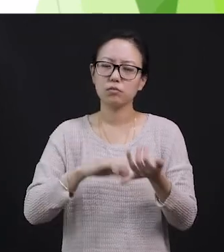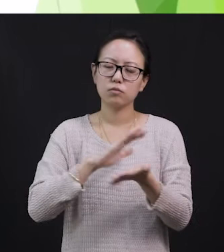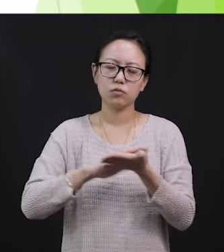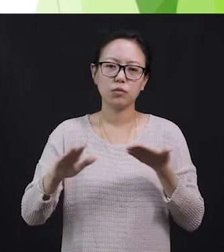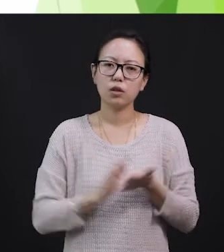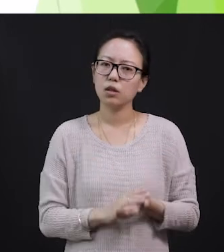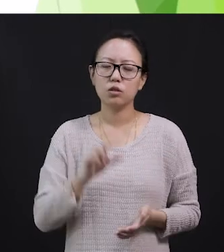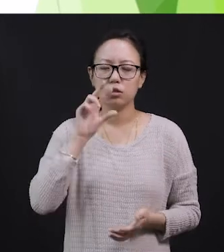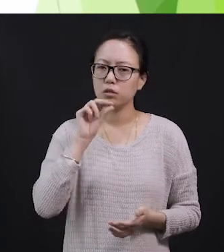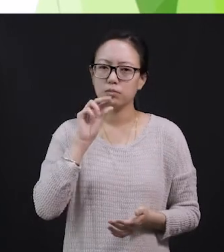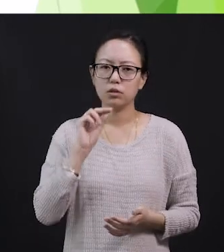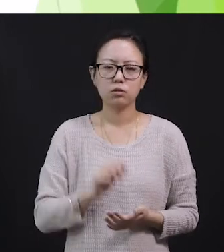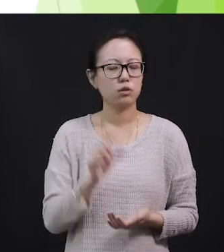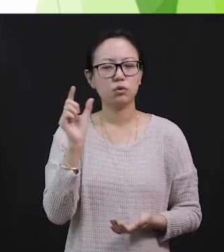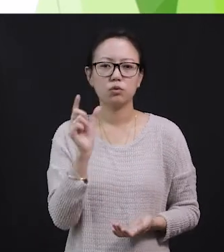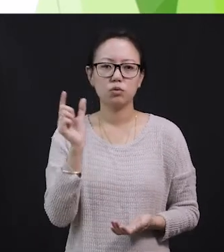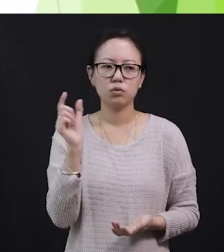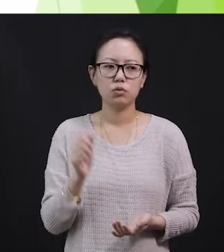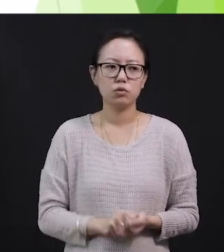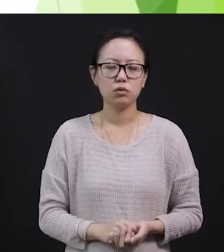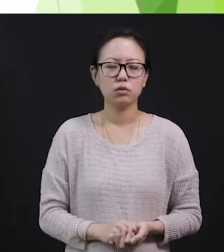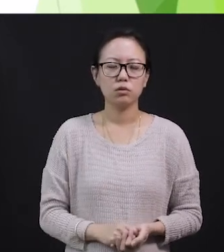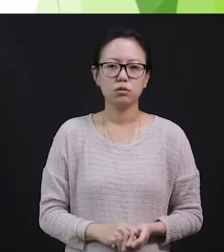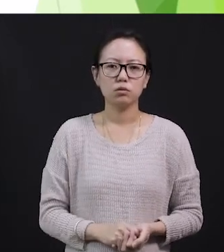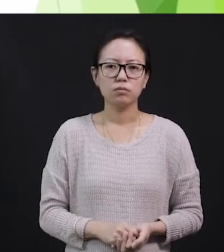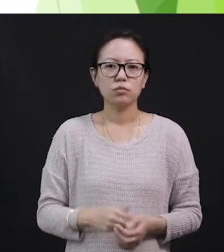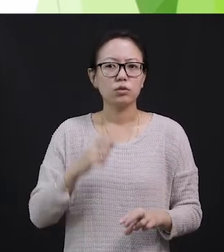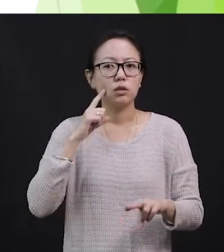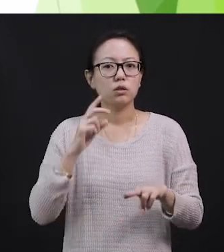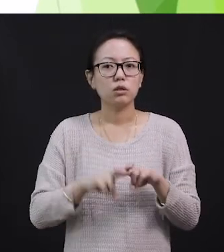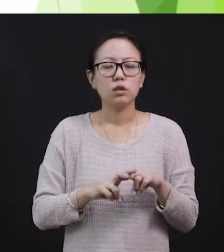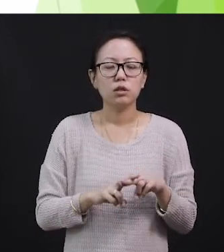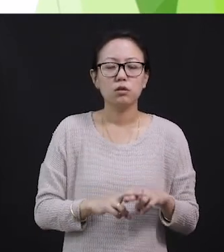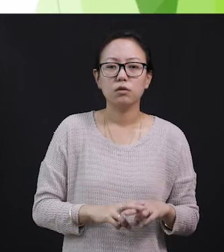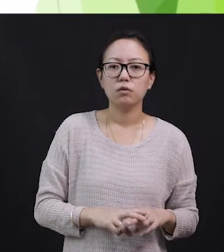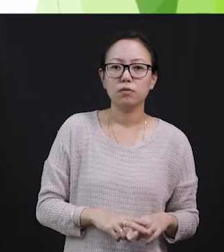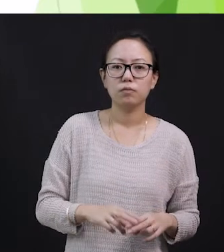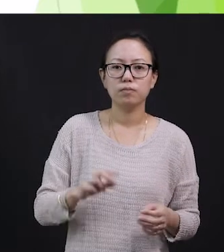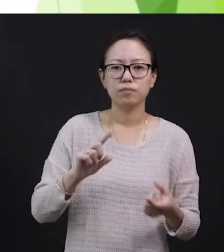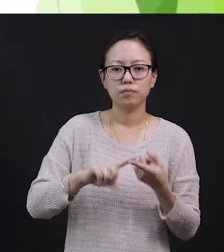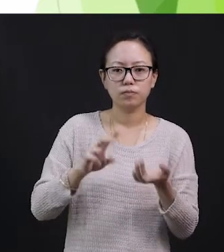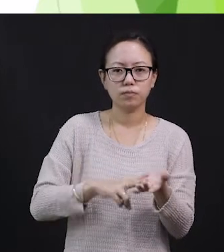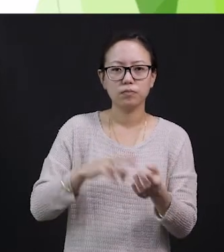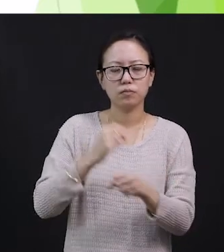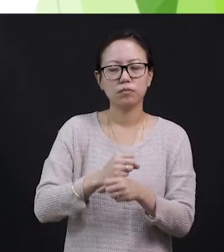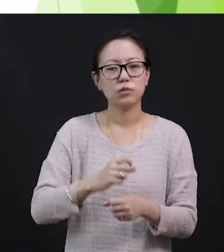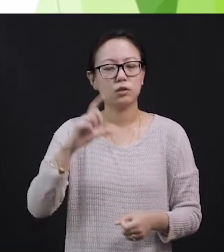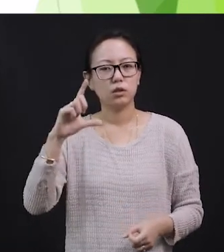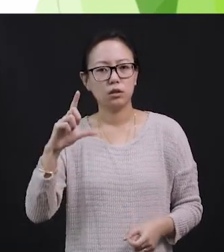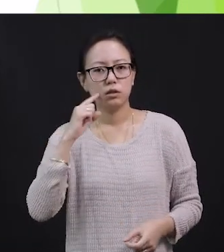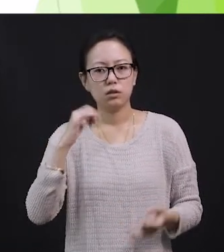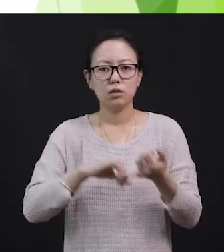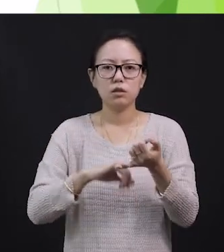education that the English introduced, and people who had knowledge of English were eligible for government employment. Then